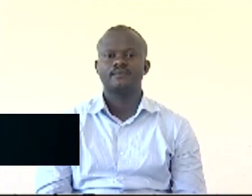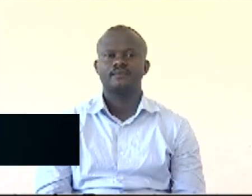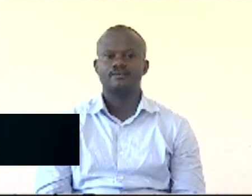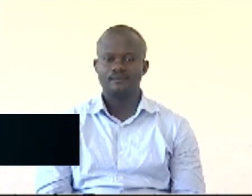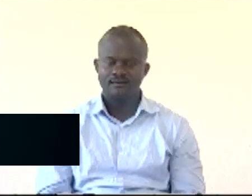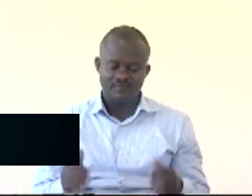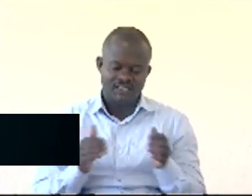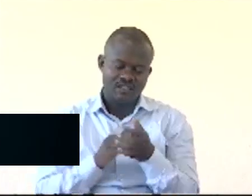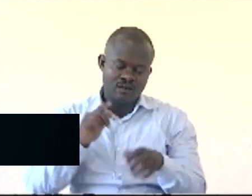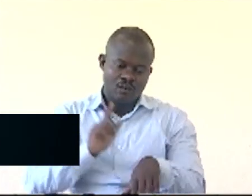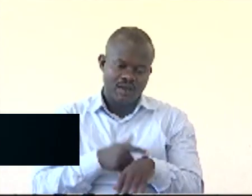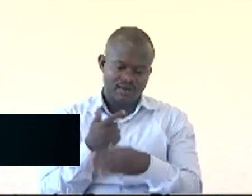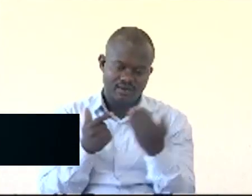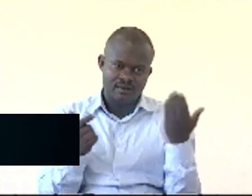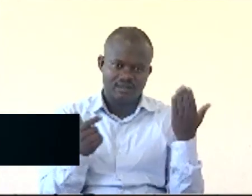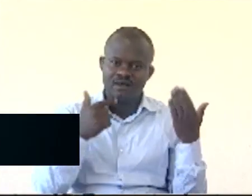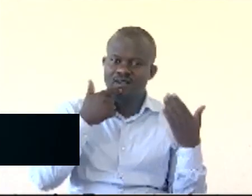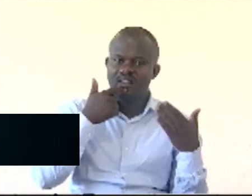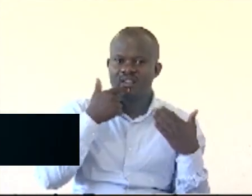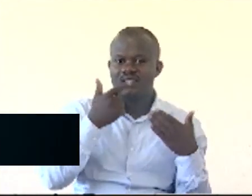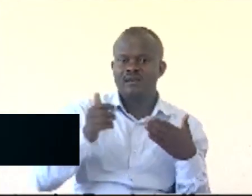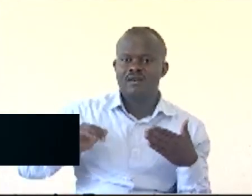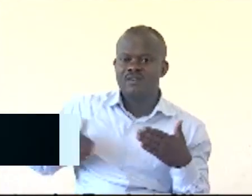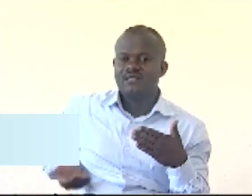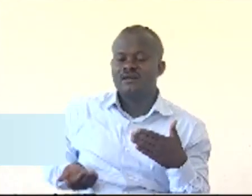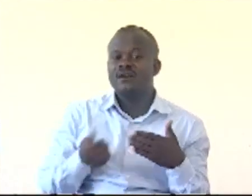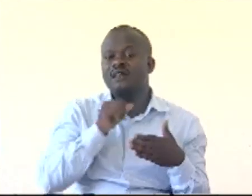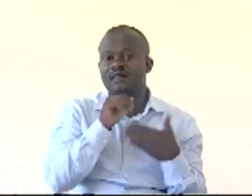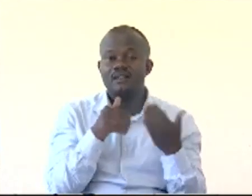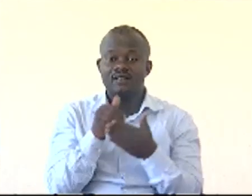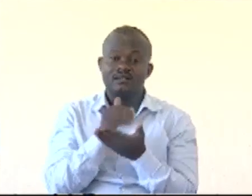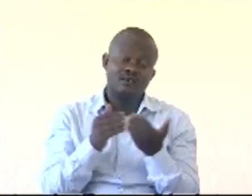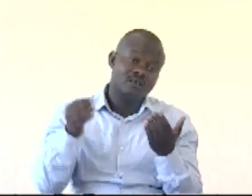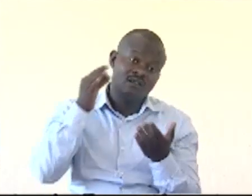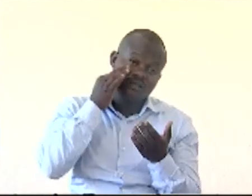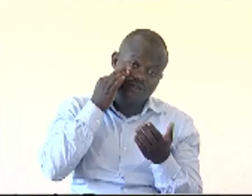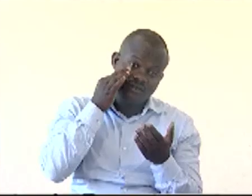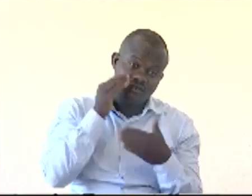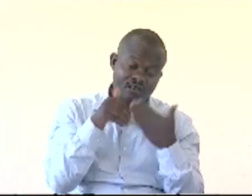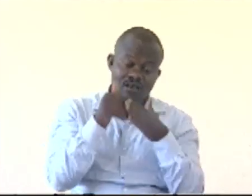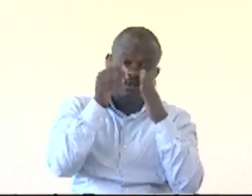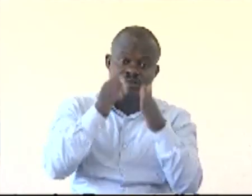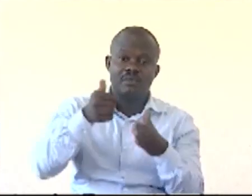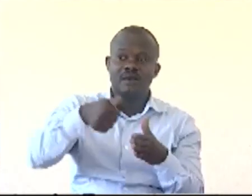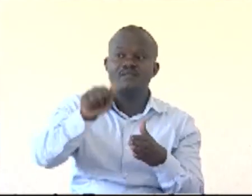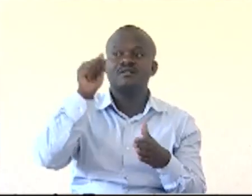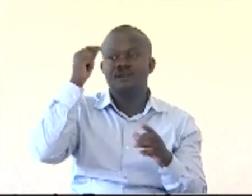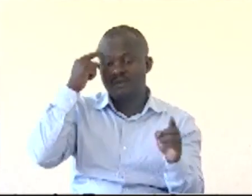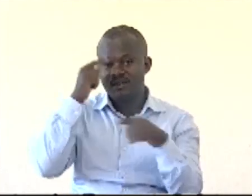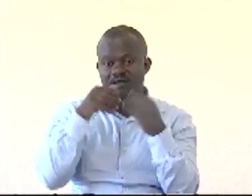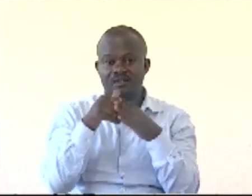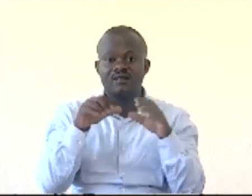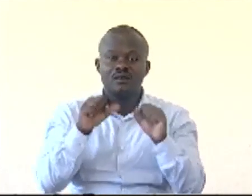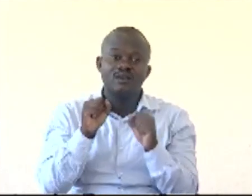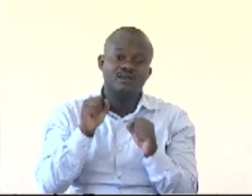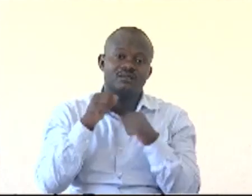And when the female Anopheles mosquito bites that person purposely to get